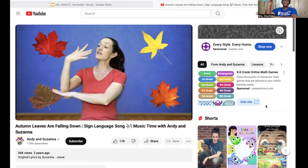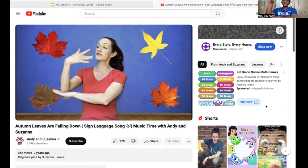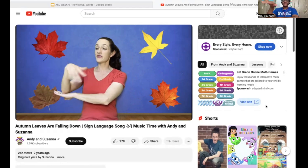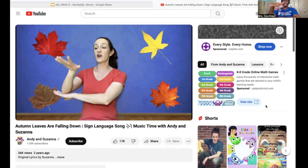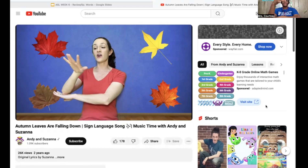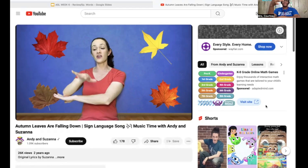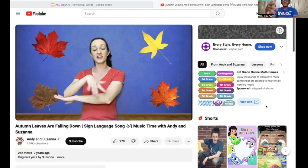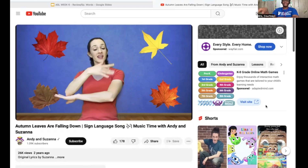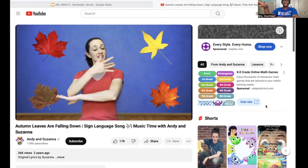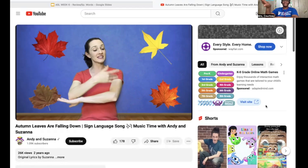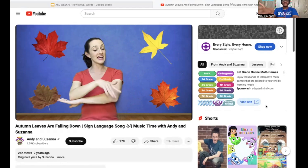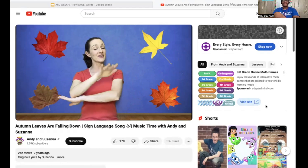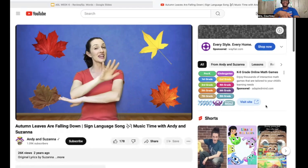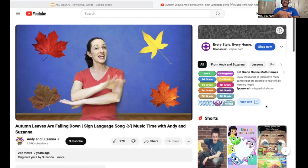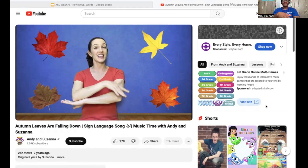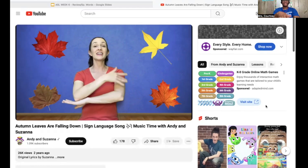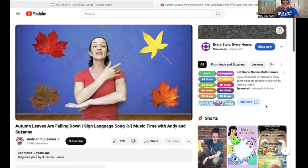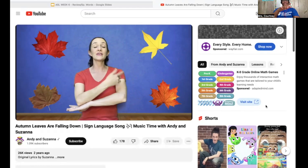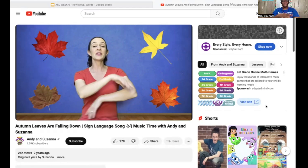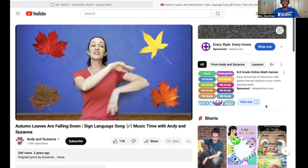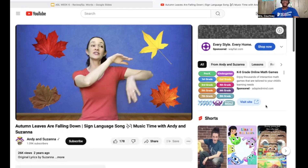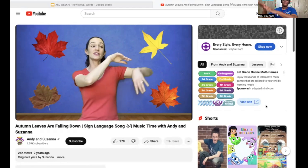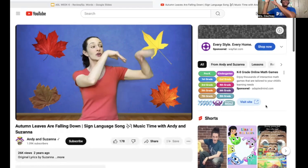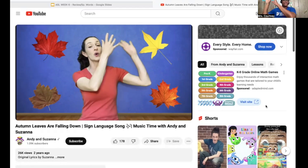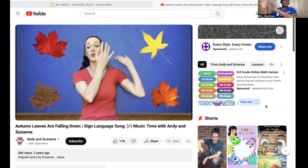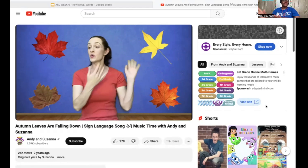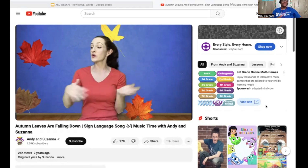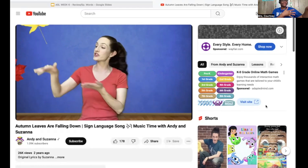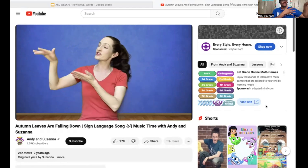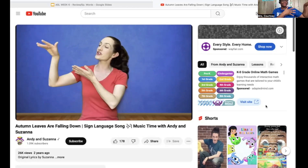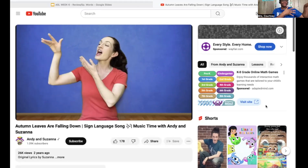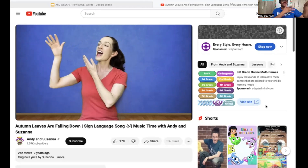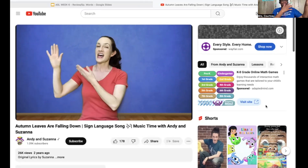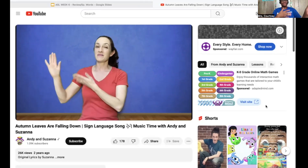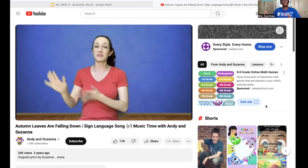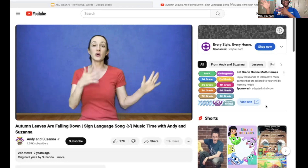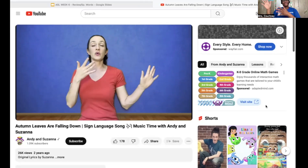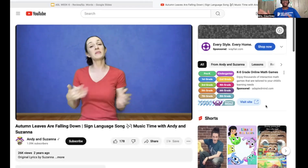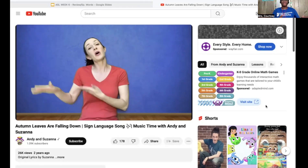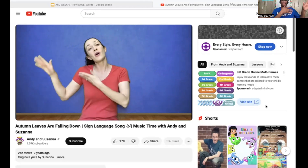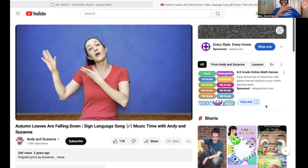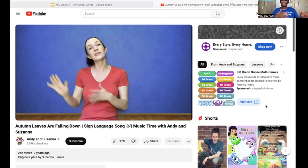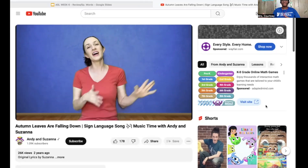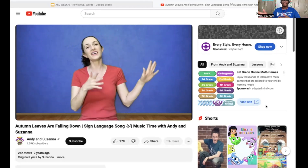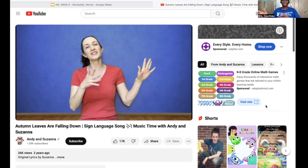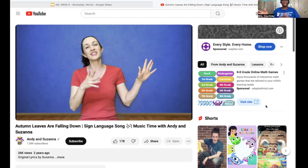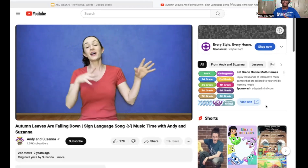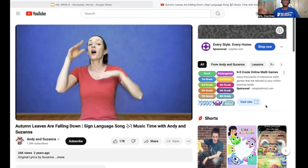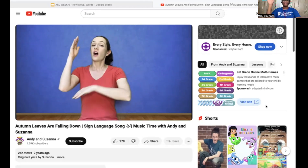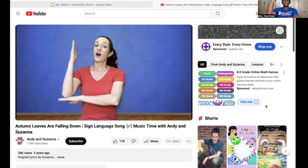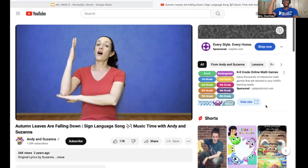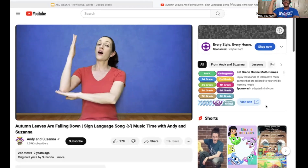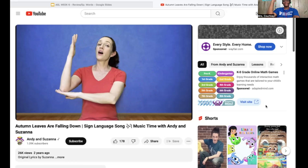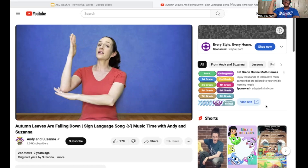are falling down. Hear the wind go whoosh and blow them all